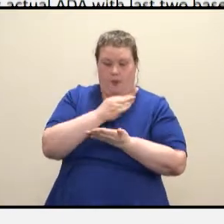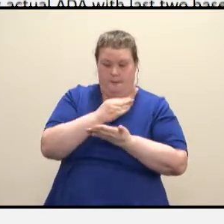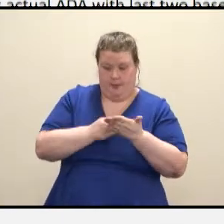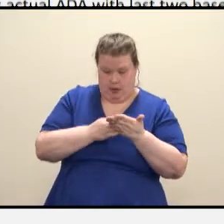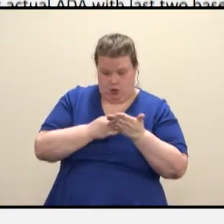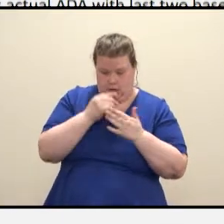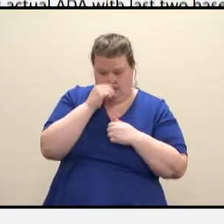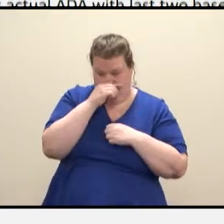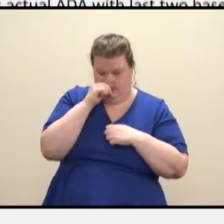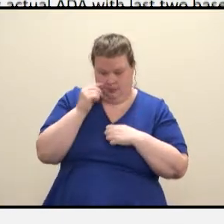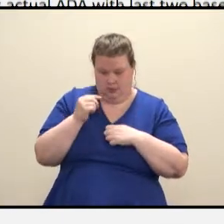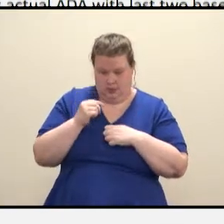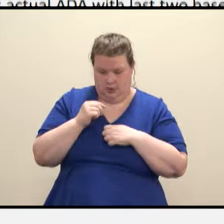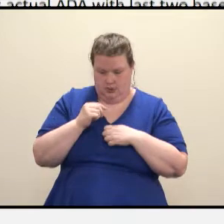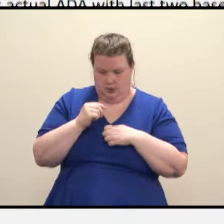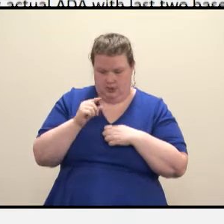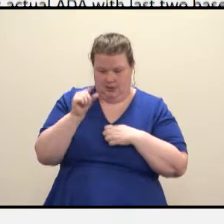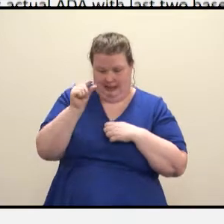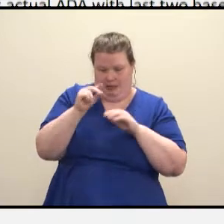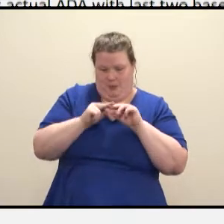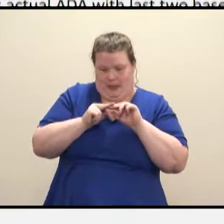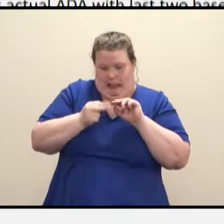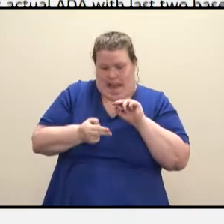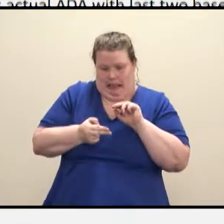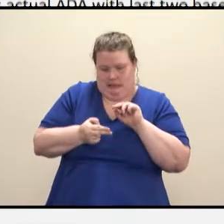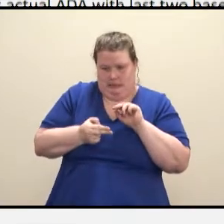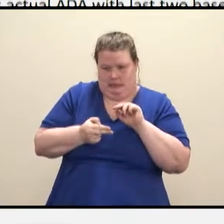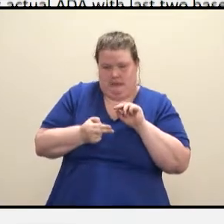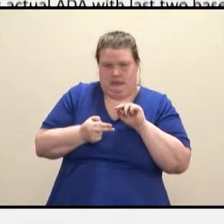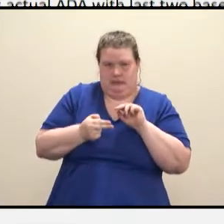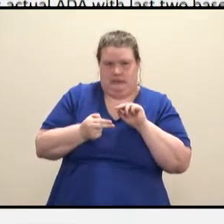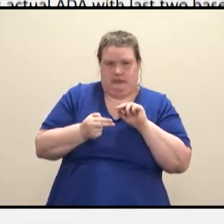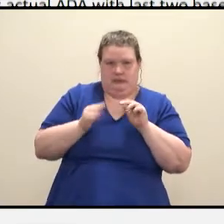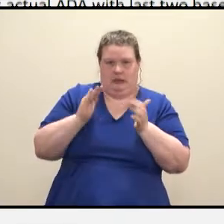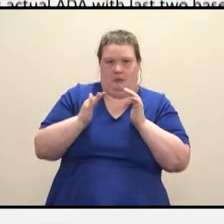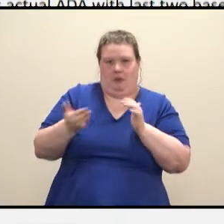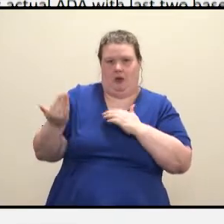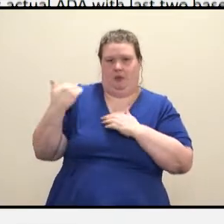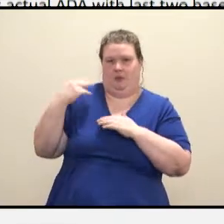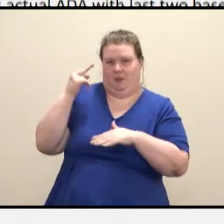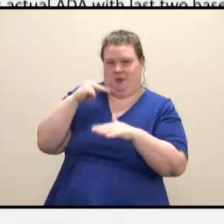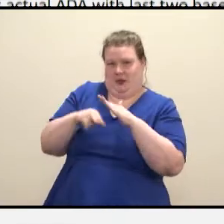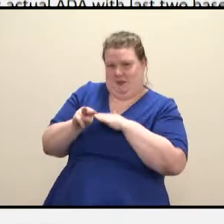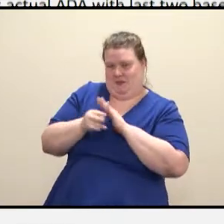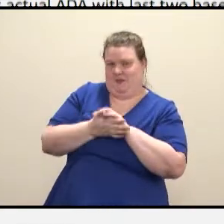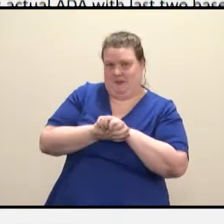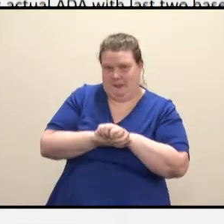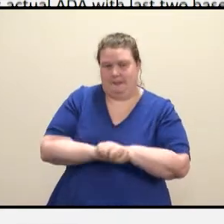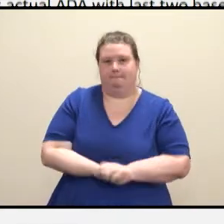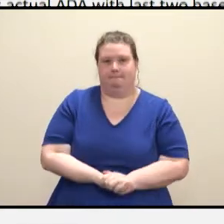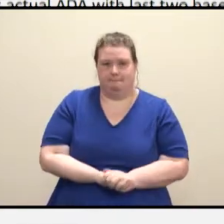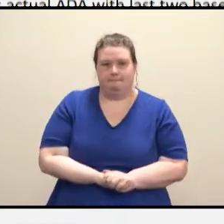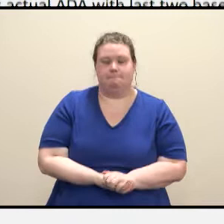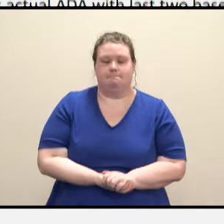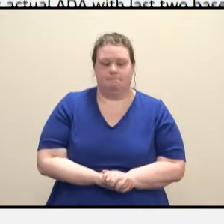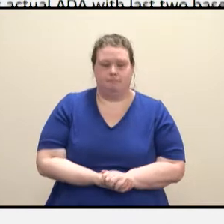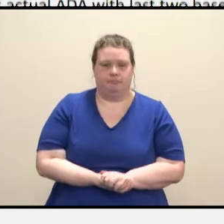kids less than what we had projected, hence me being conservative for next